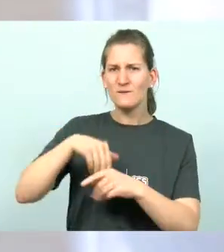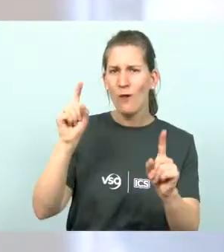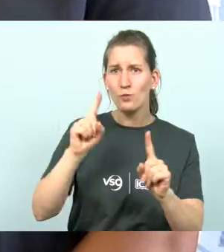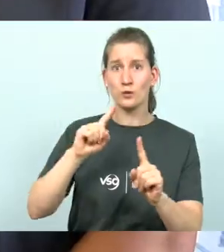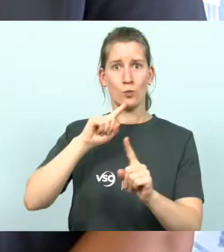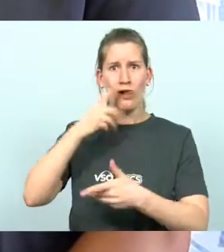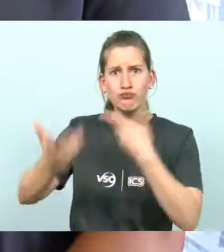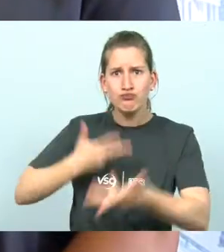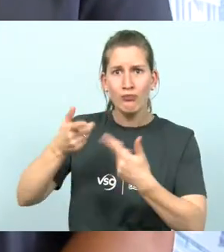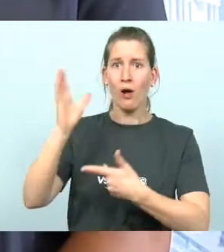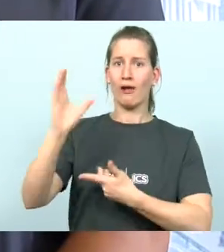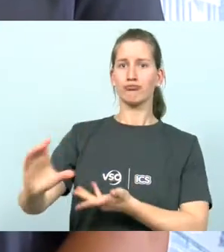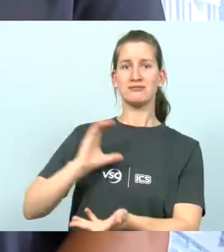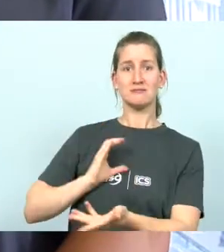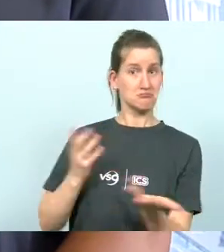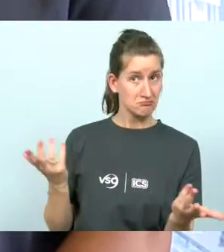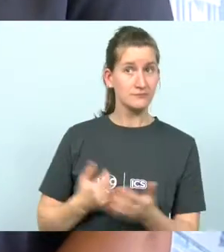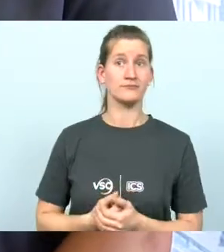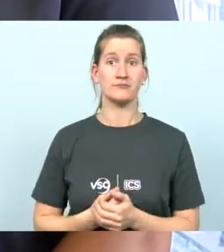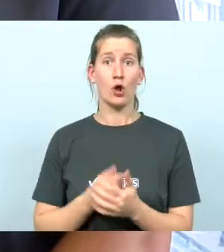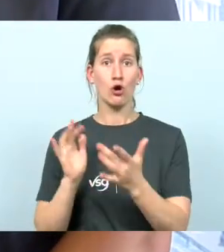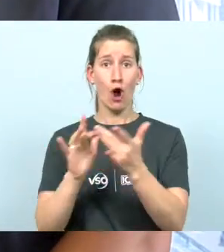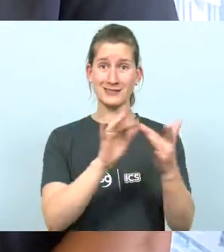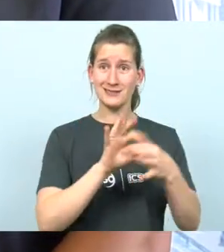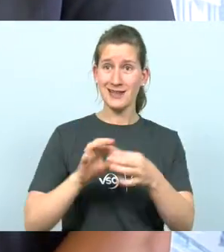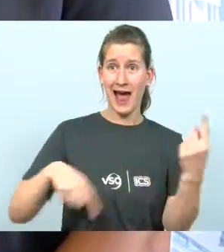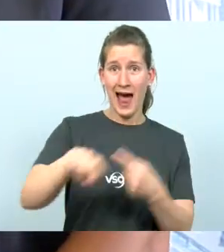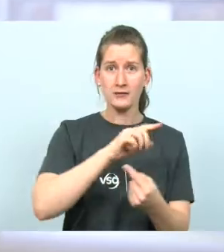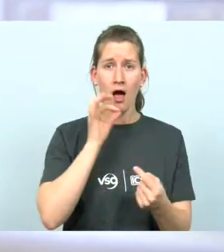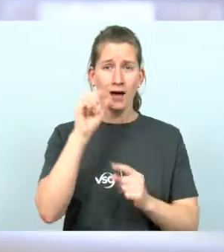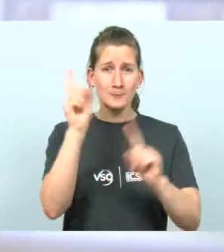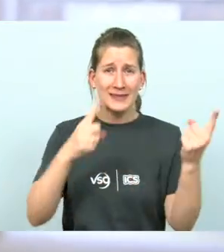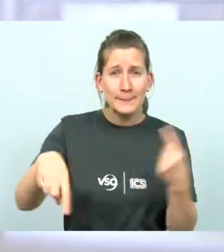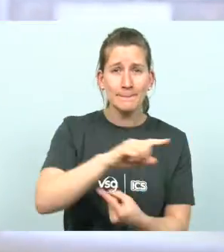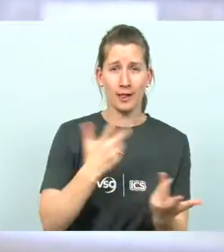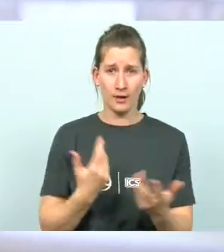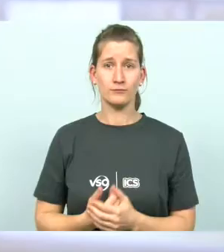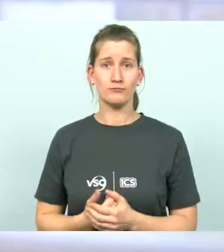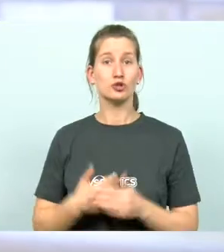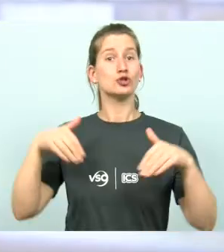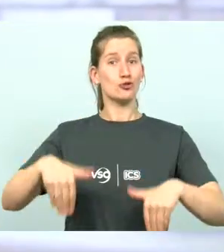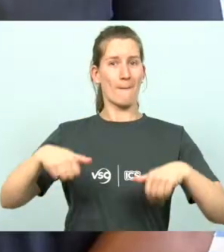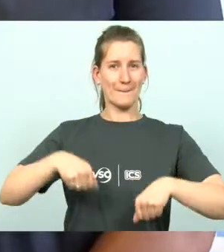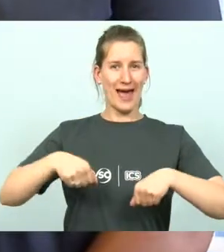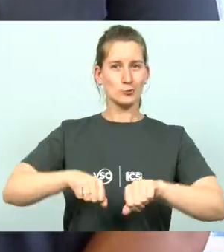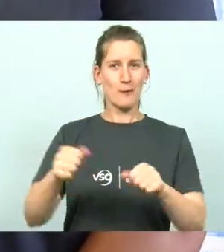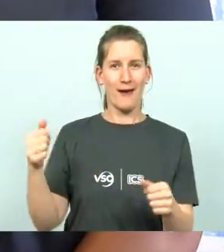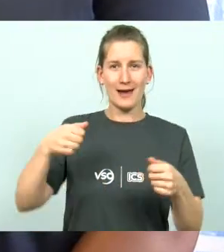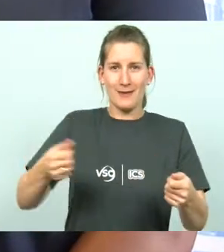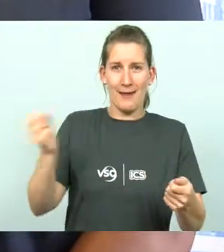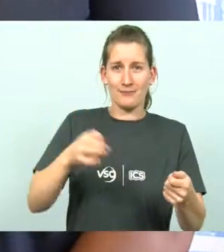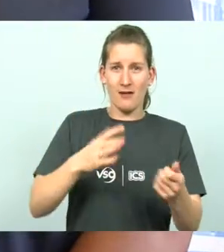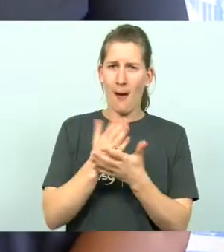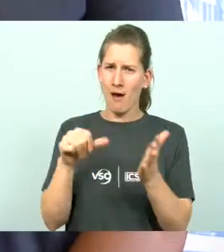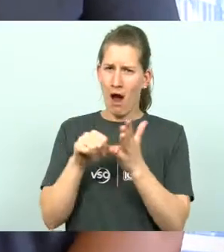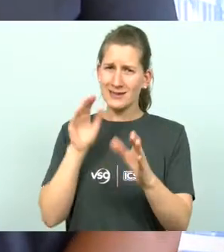give you a donation towards your fundraising. Get in touch with your local groups to find out. Bagpacking at supermarkets. Slots are hard to come by, but if